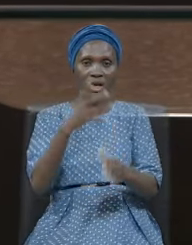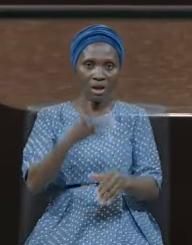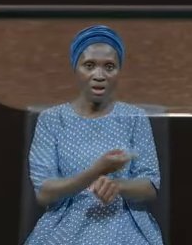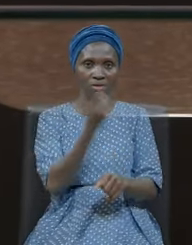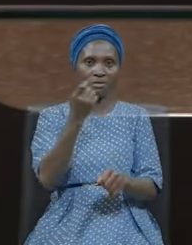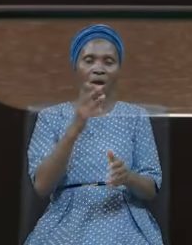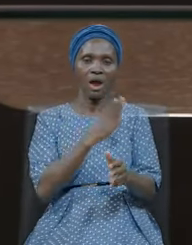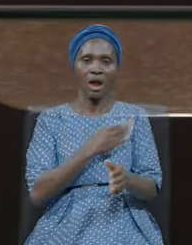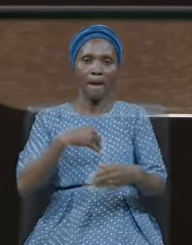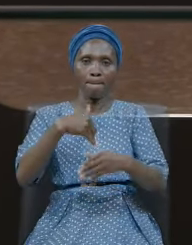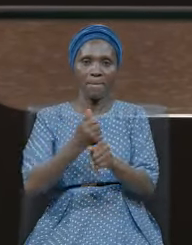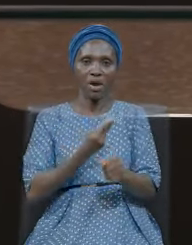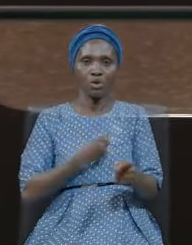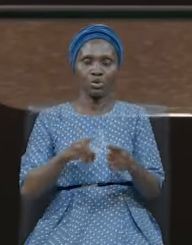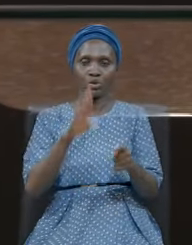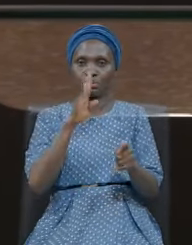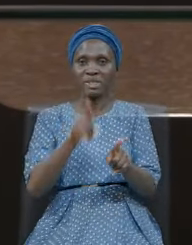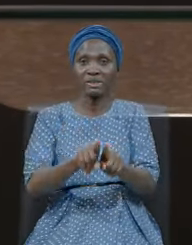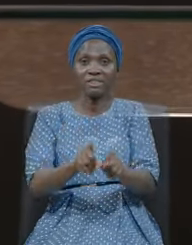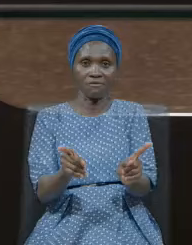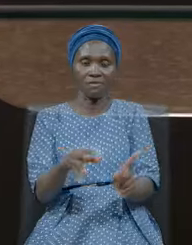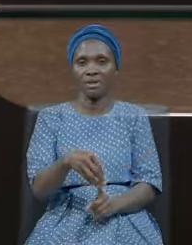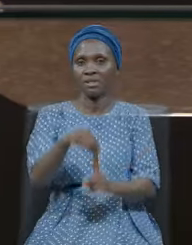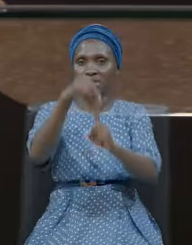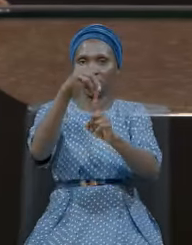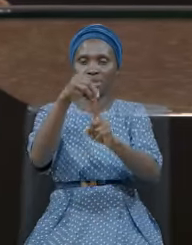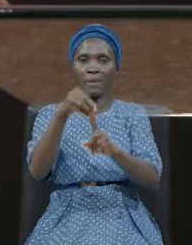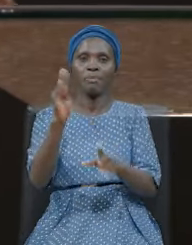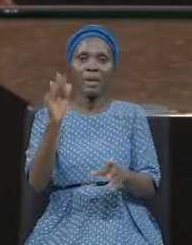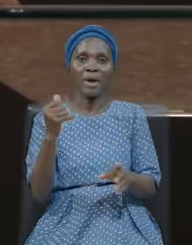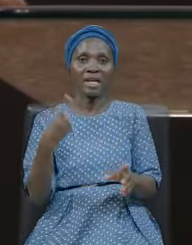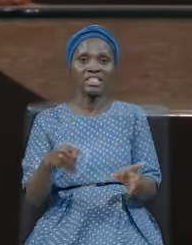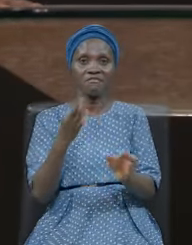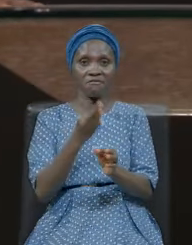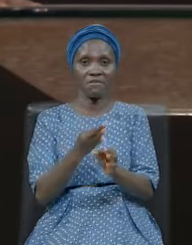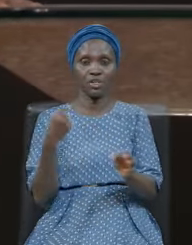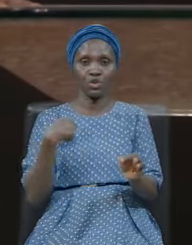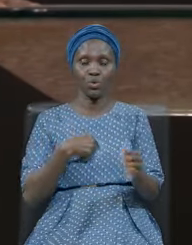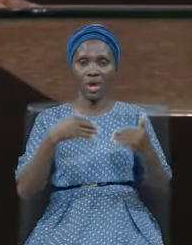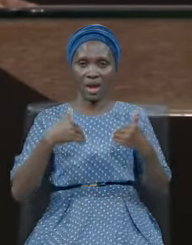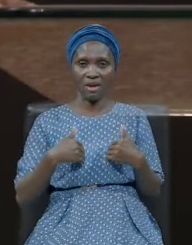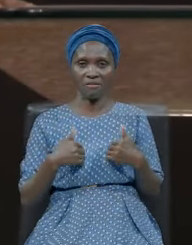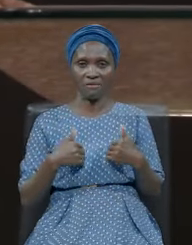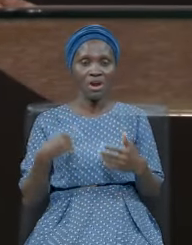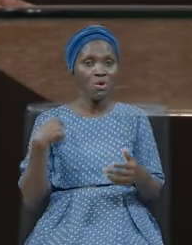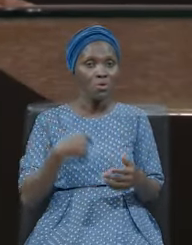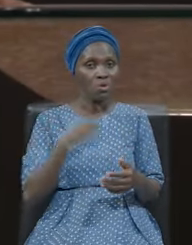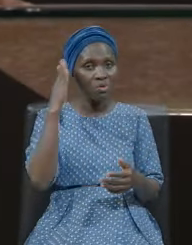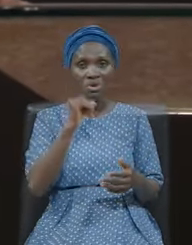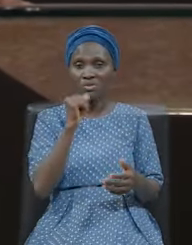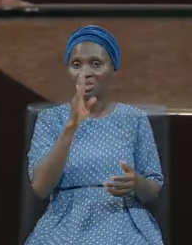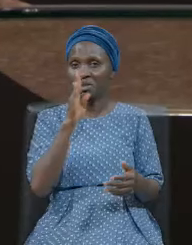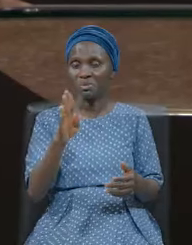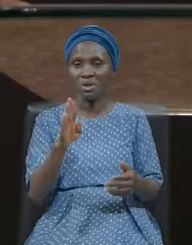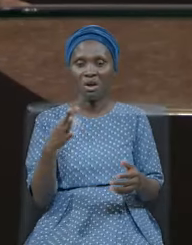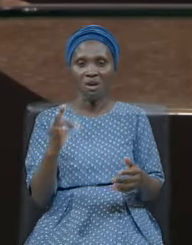distinguished, distinct by the faith that we have. Will not be of the common